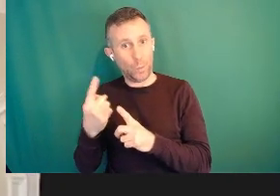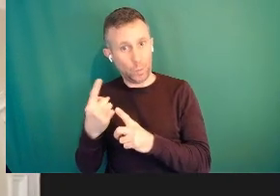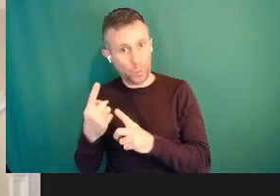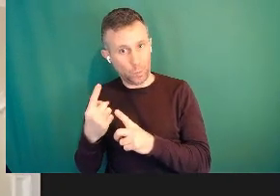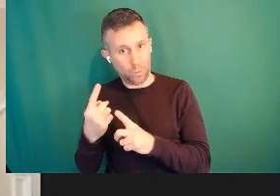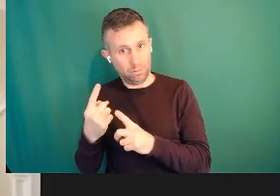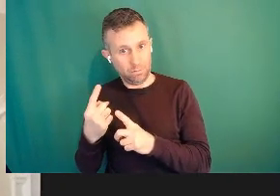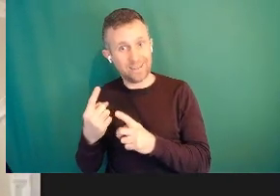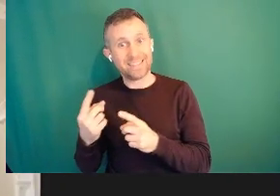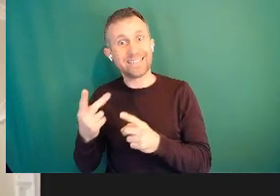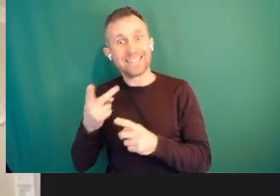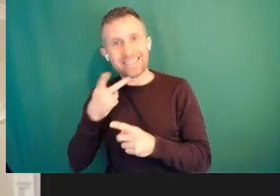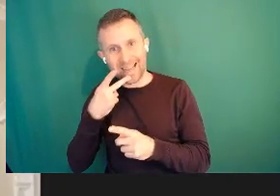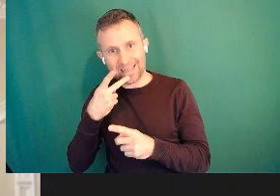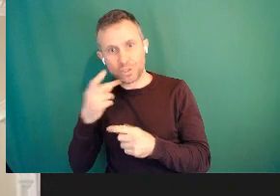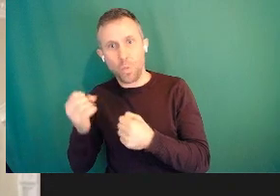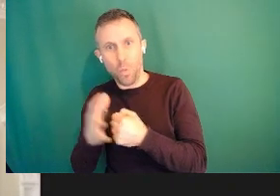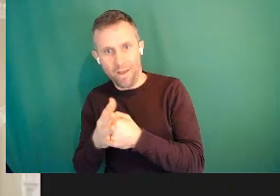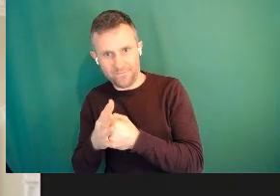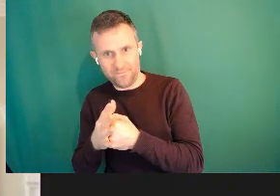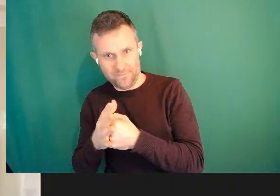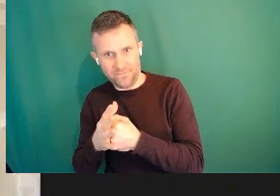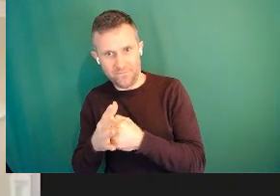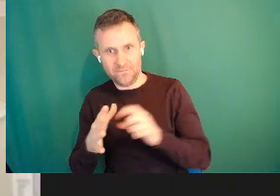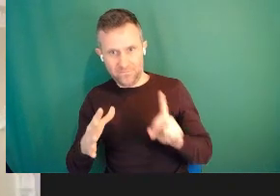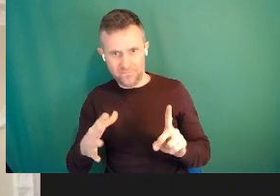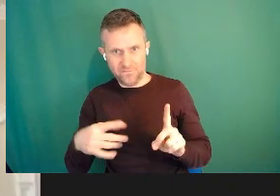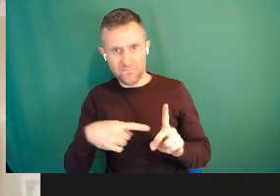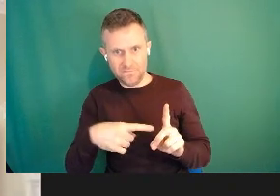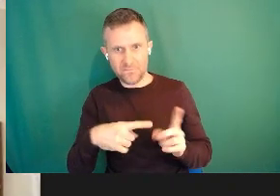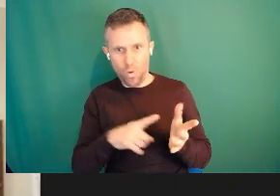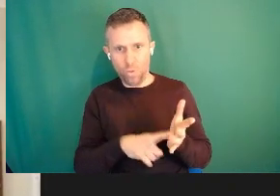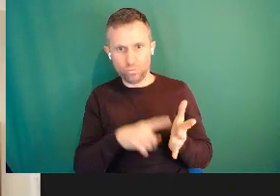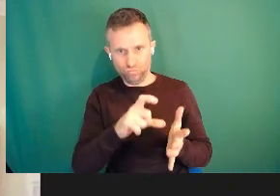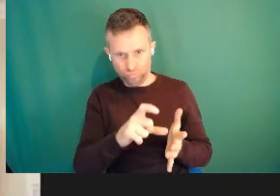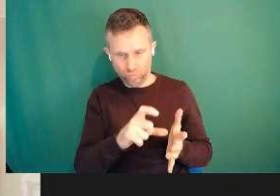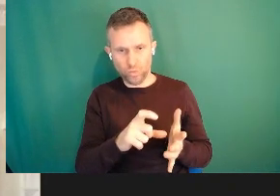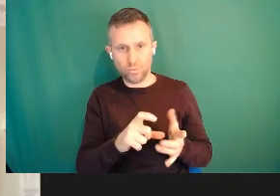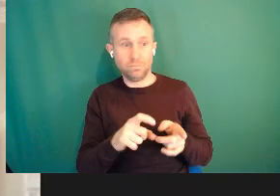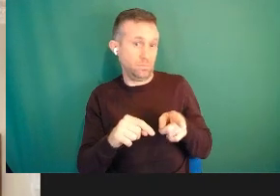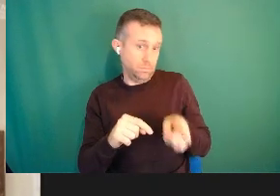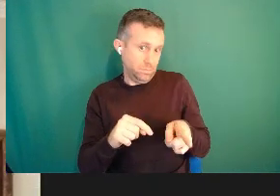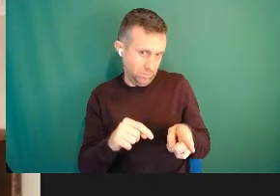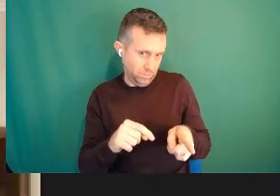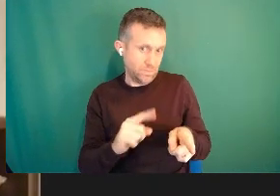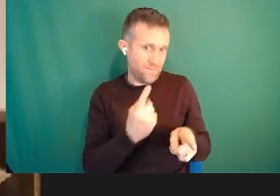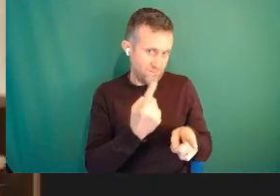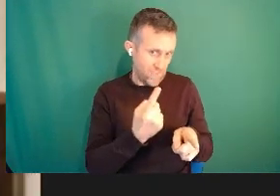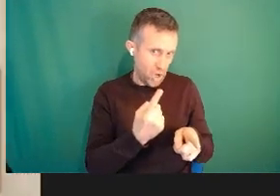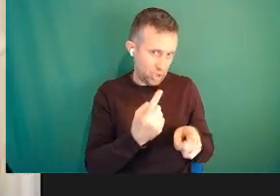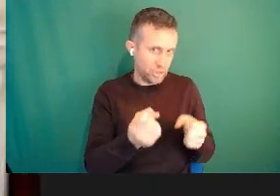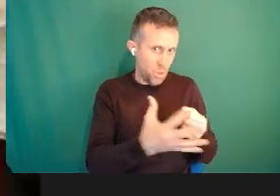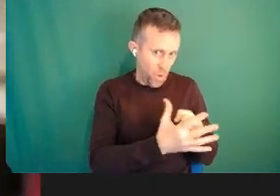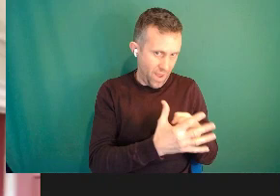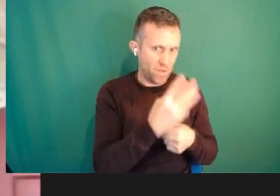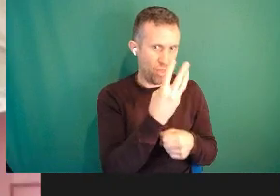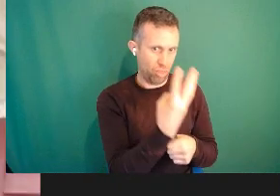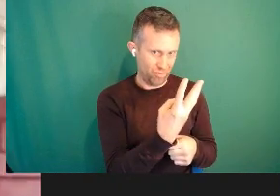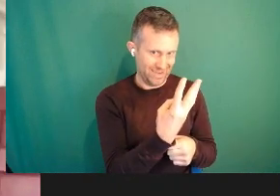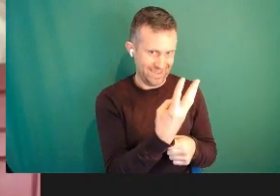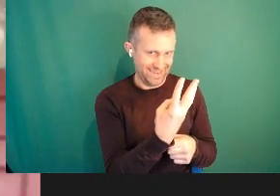had 3 daughters and a son by his first marriage to a lady named Sybil. I can show you a picture